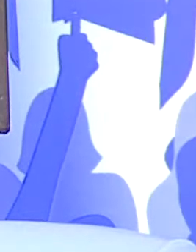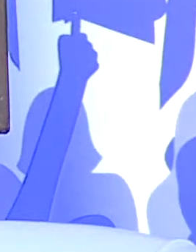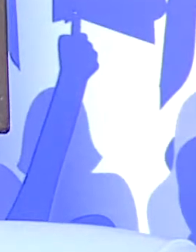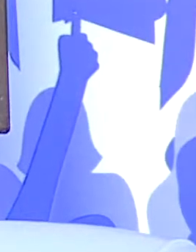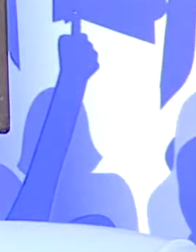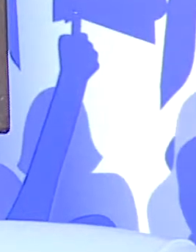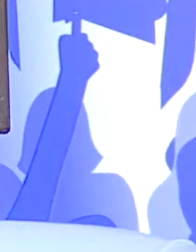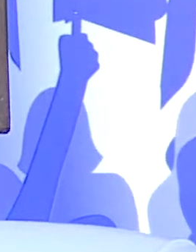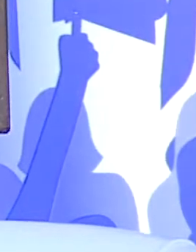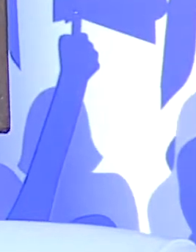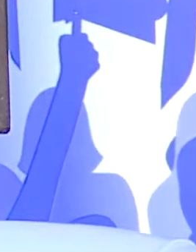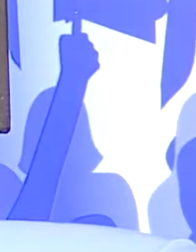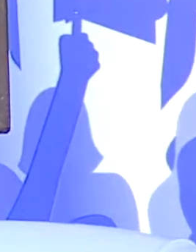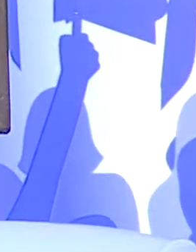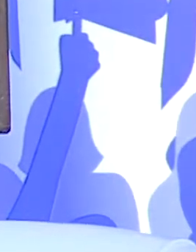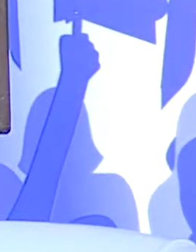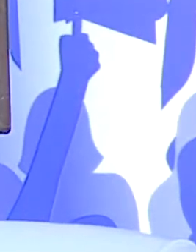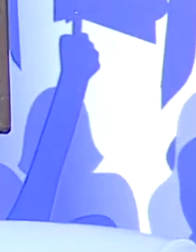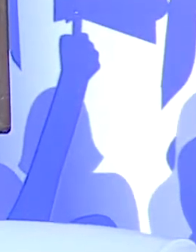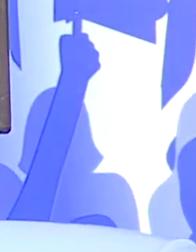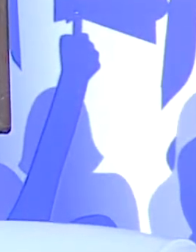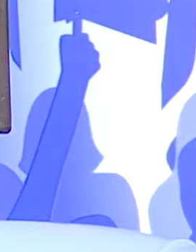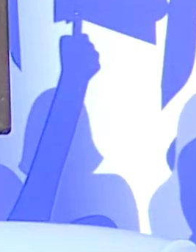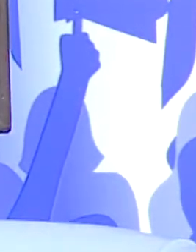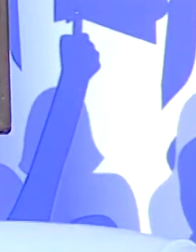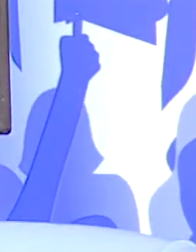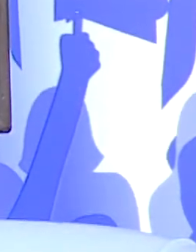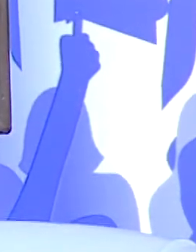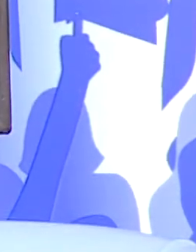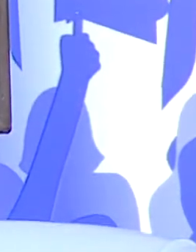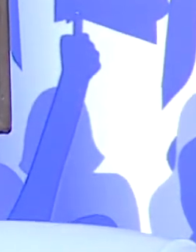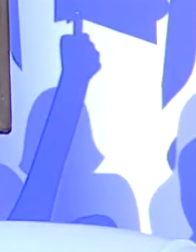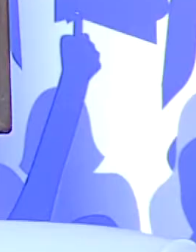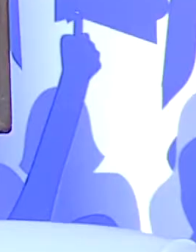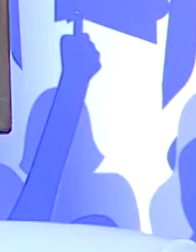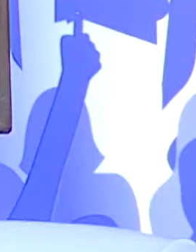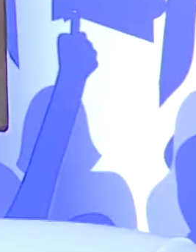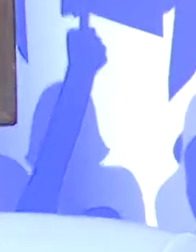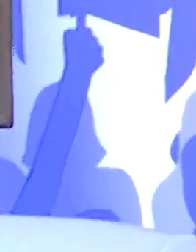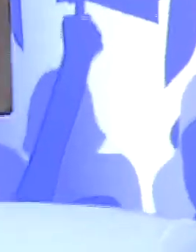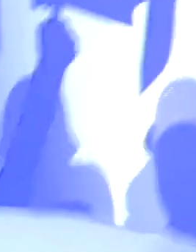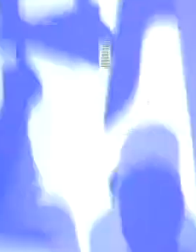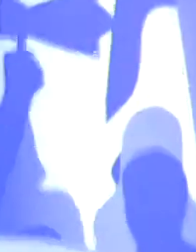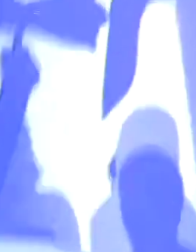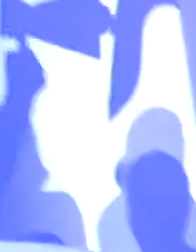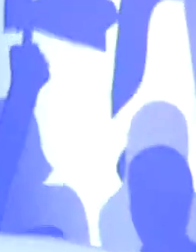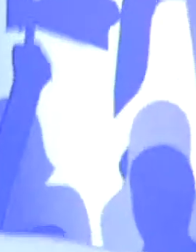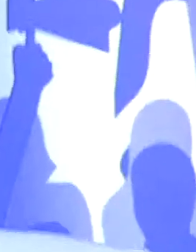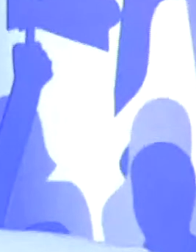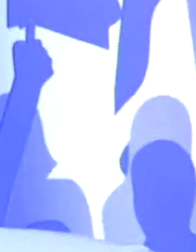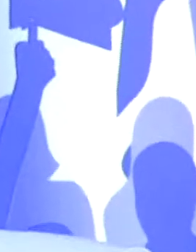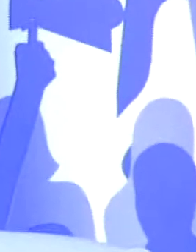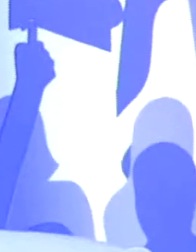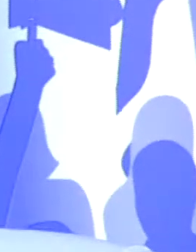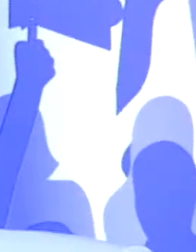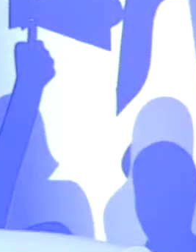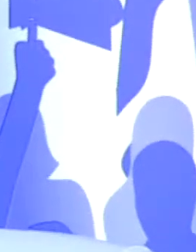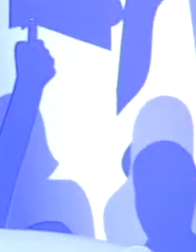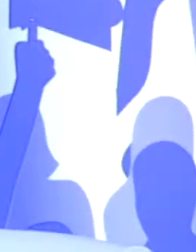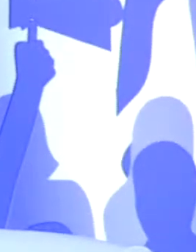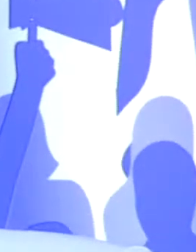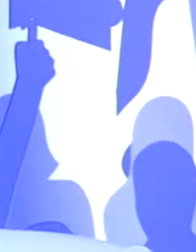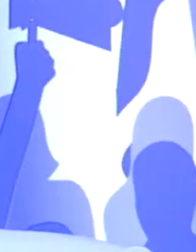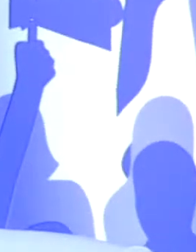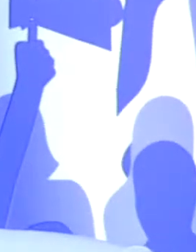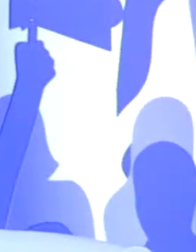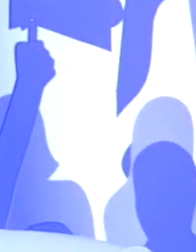Okay. Thank you very much. Time is not on our side, but thank you so much. You have heard the words of the President that